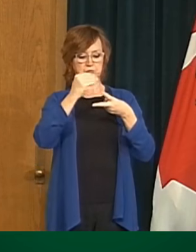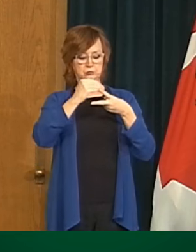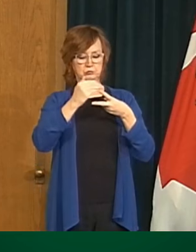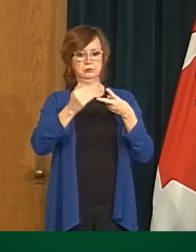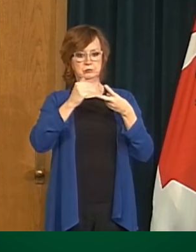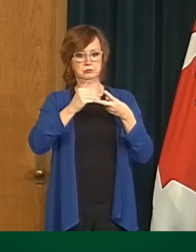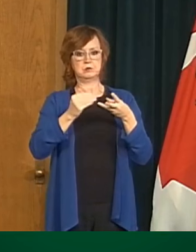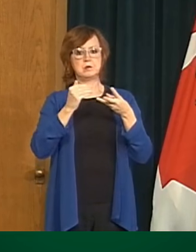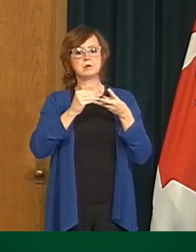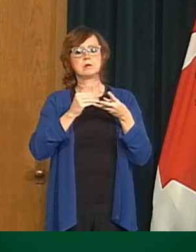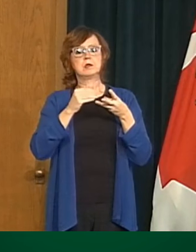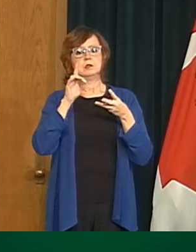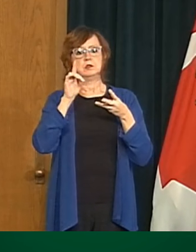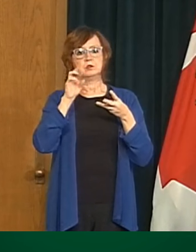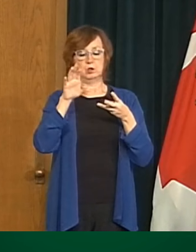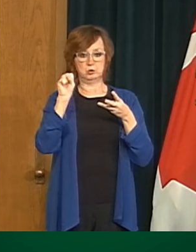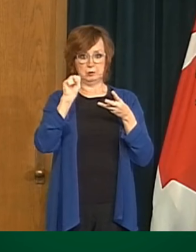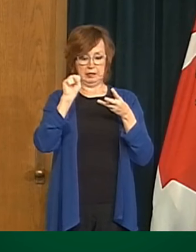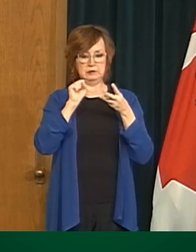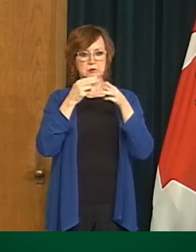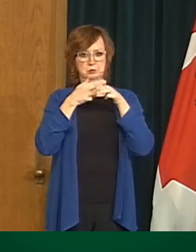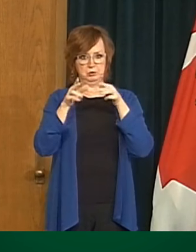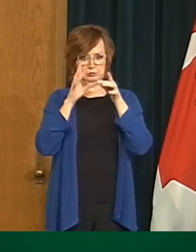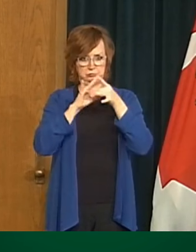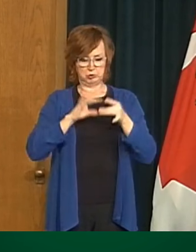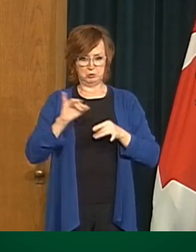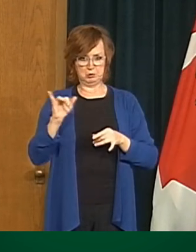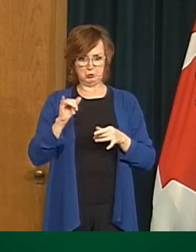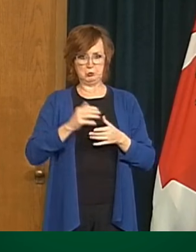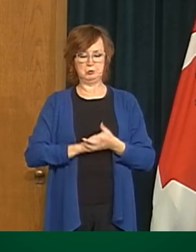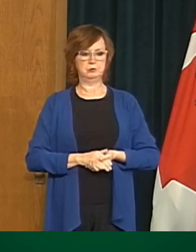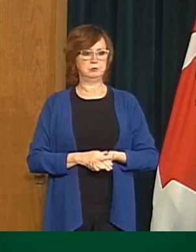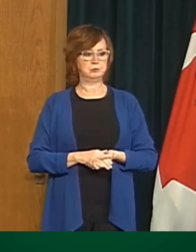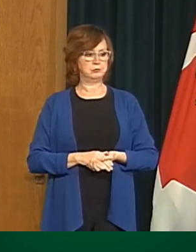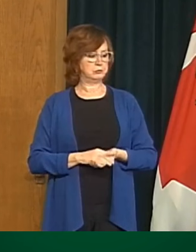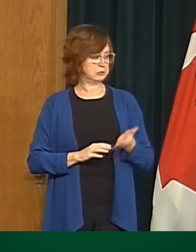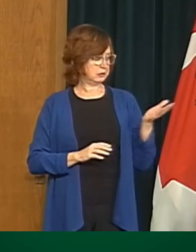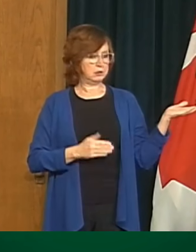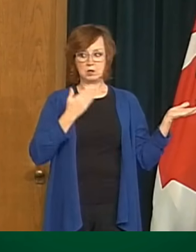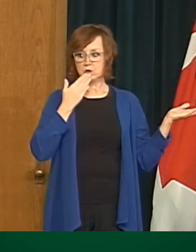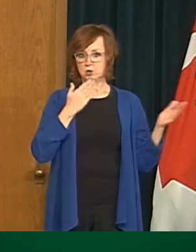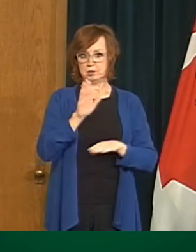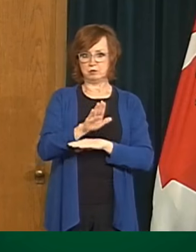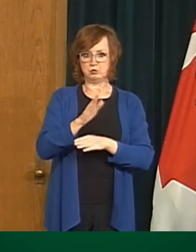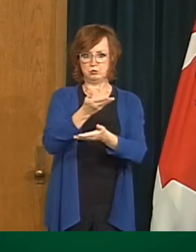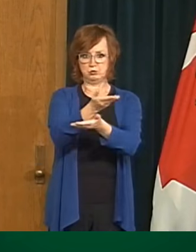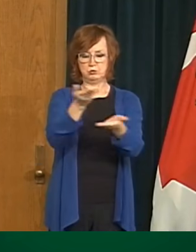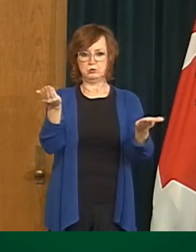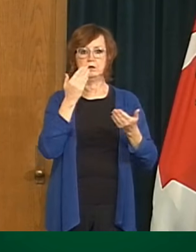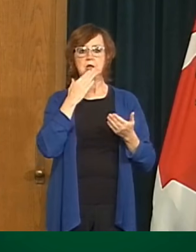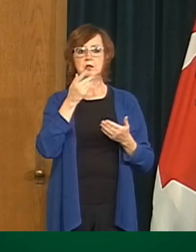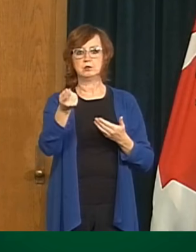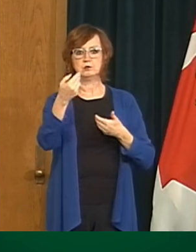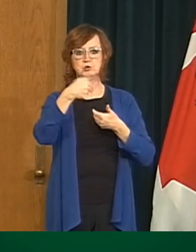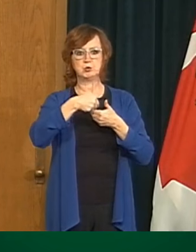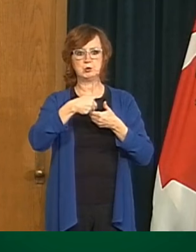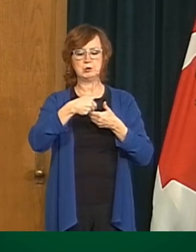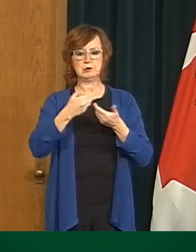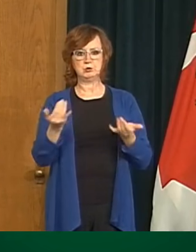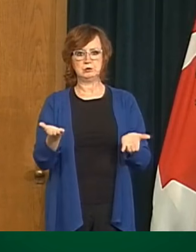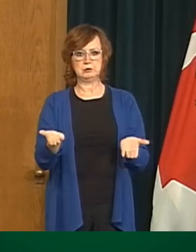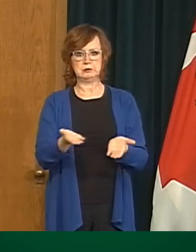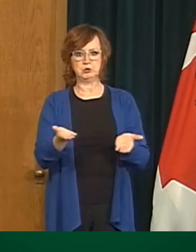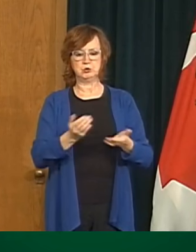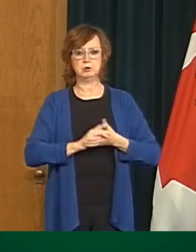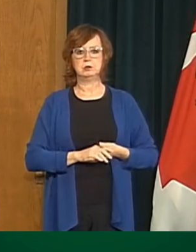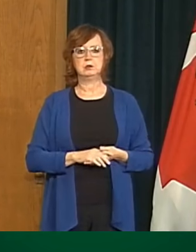also have a brief opening statement from Dr. Shahab on the line. Premier? Good afternoon, everyone, and thank you for joining us here today. I am